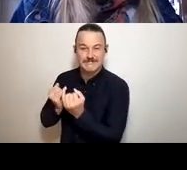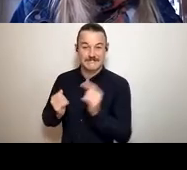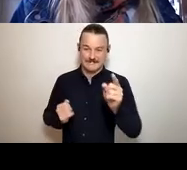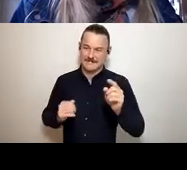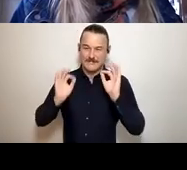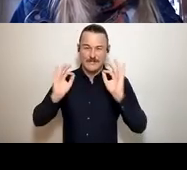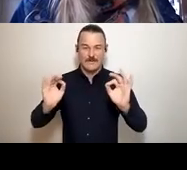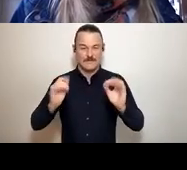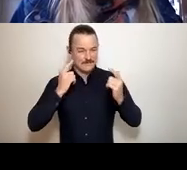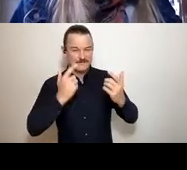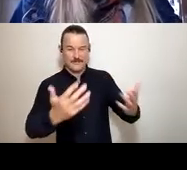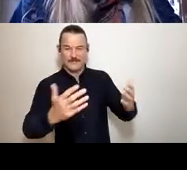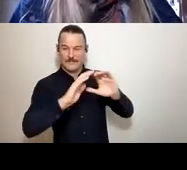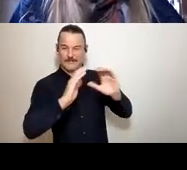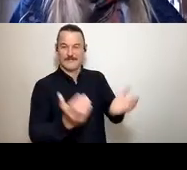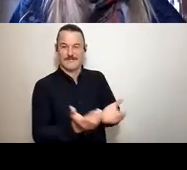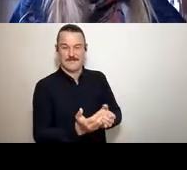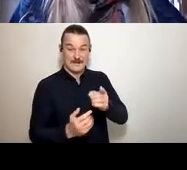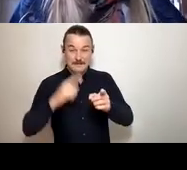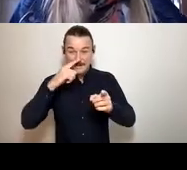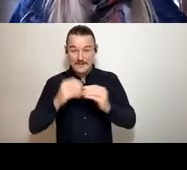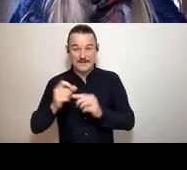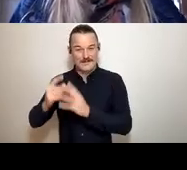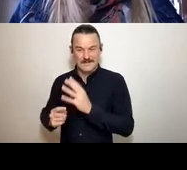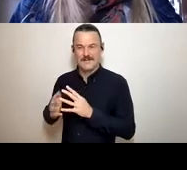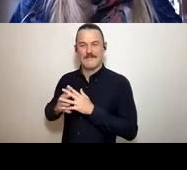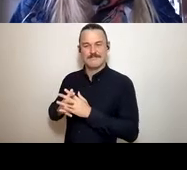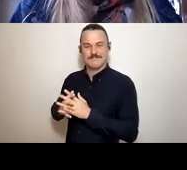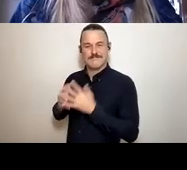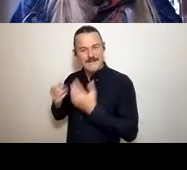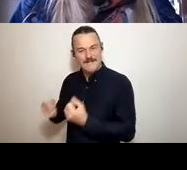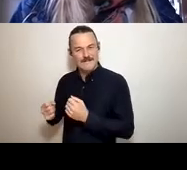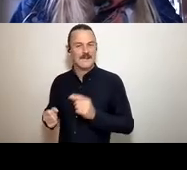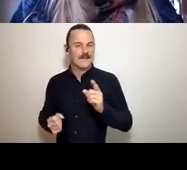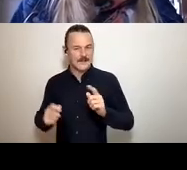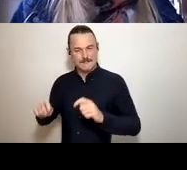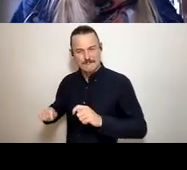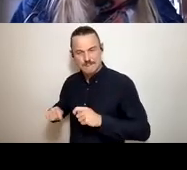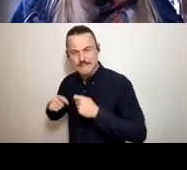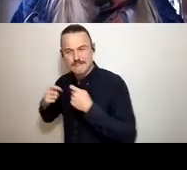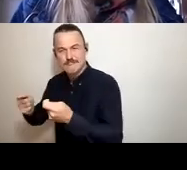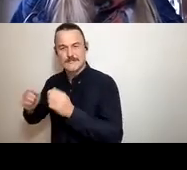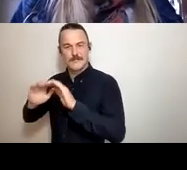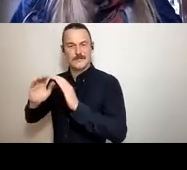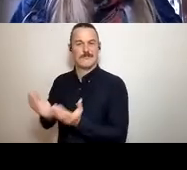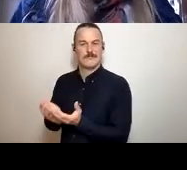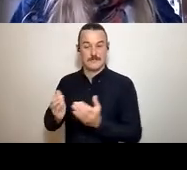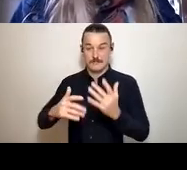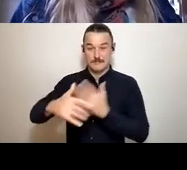value of people with a disability and that they're making their own contribution in their own way and are working hard and contributing to society.